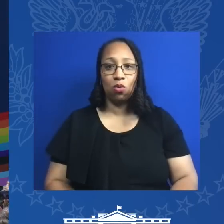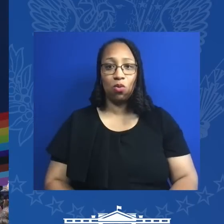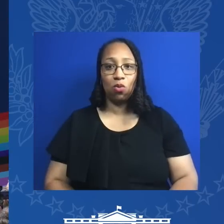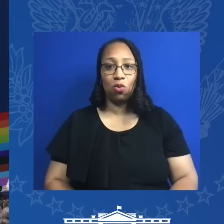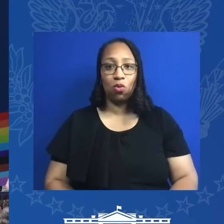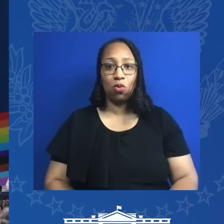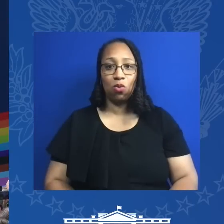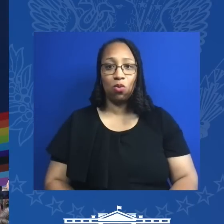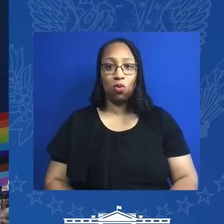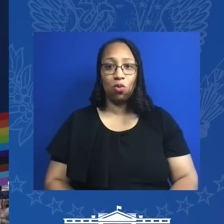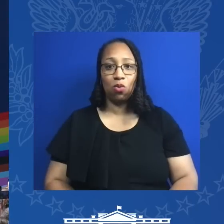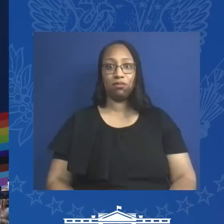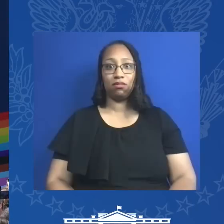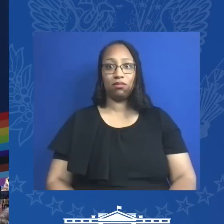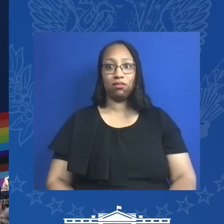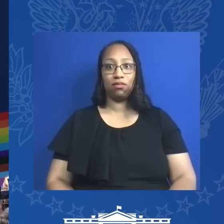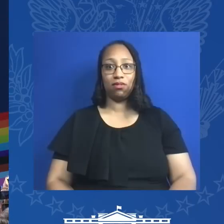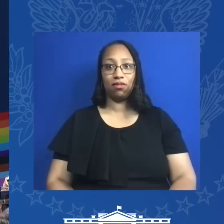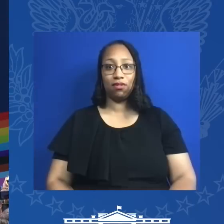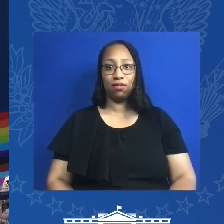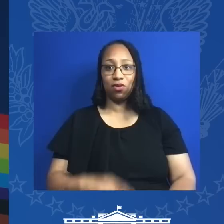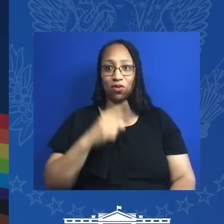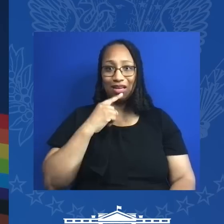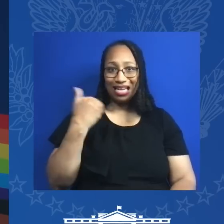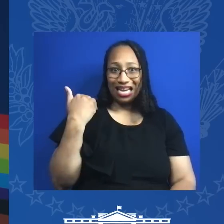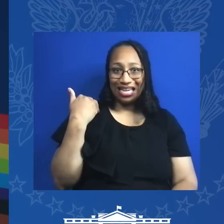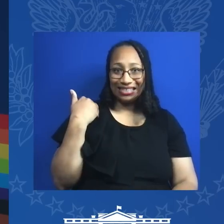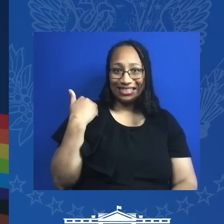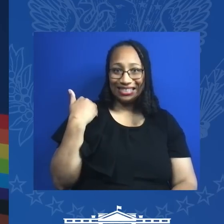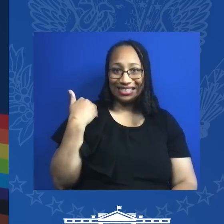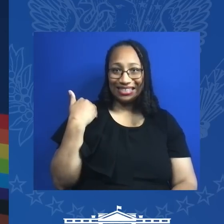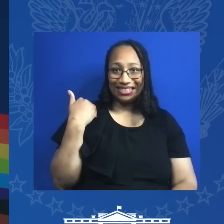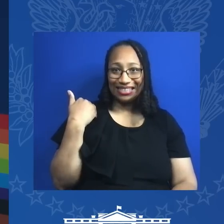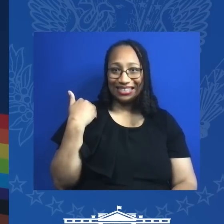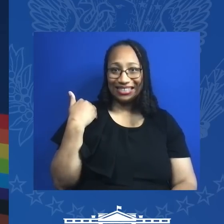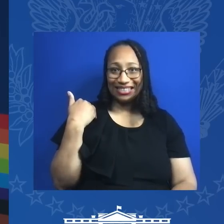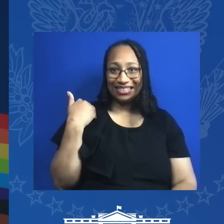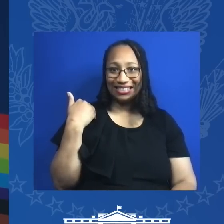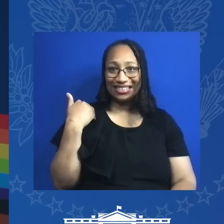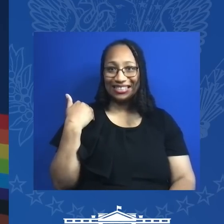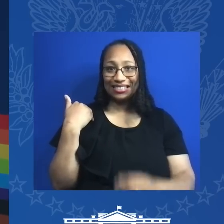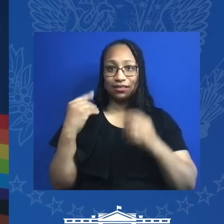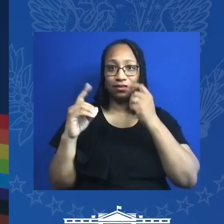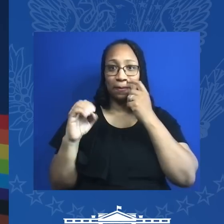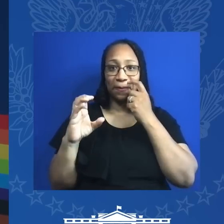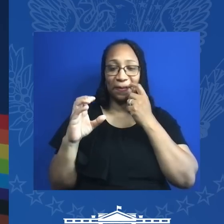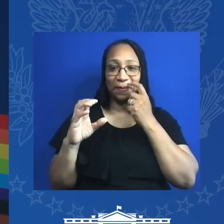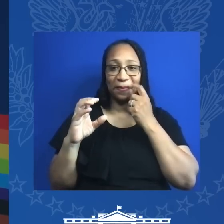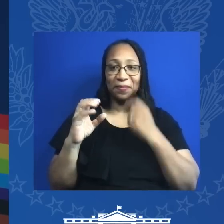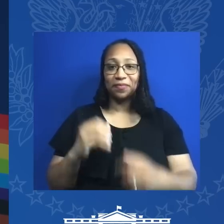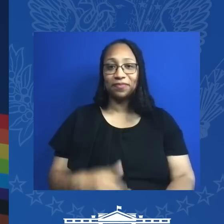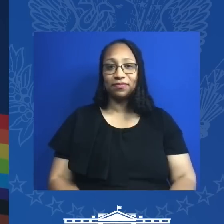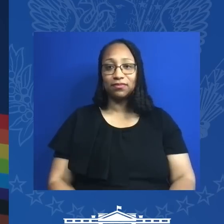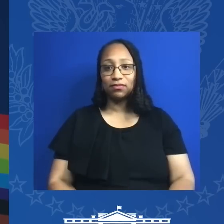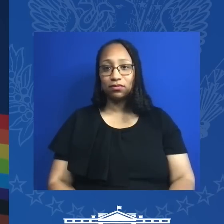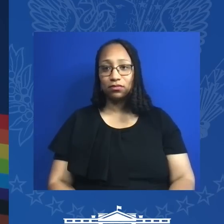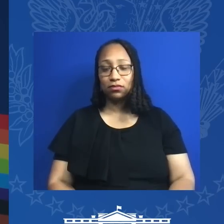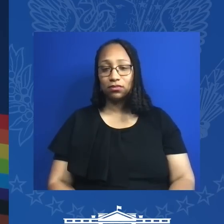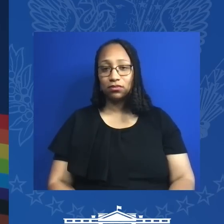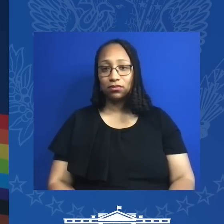And last December, we felt such pride here in the South Lawn when I signed the historic Respect for Marriage Act.